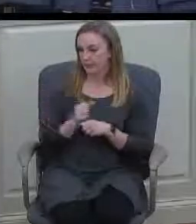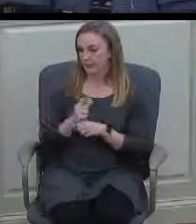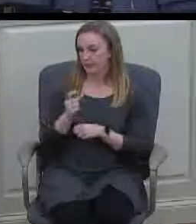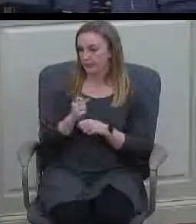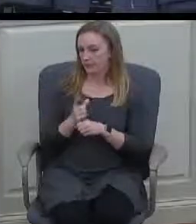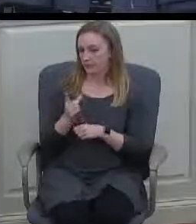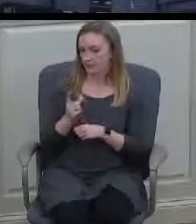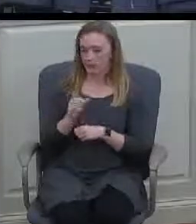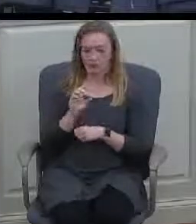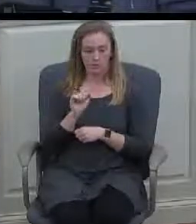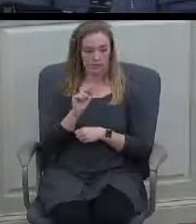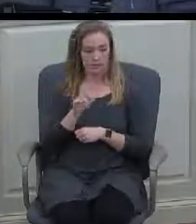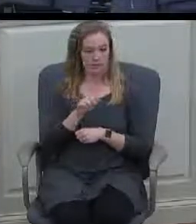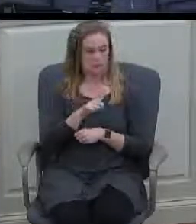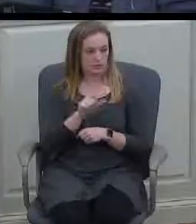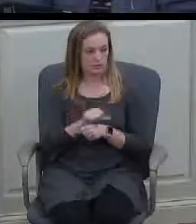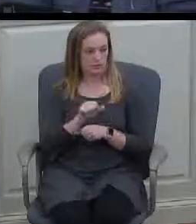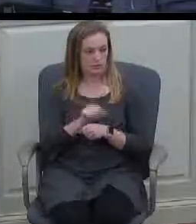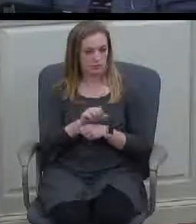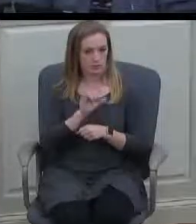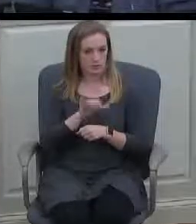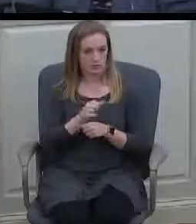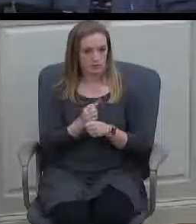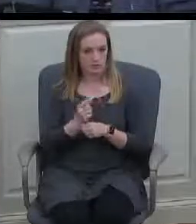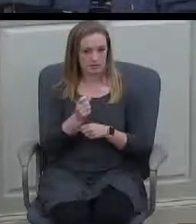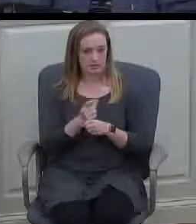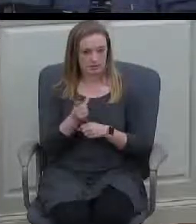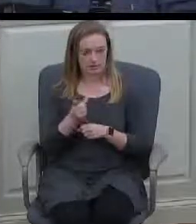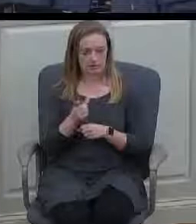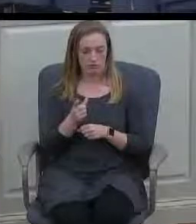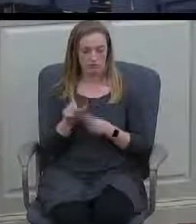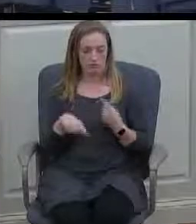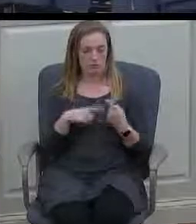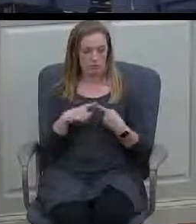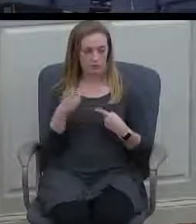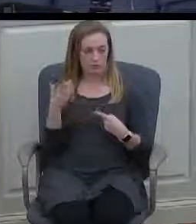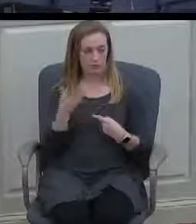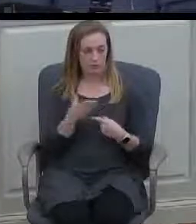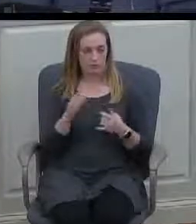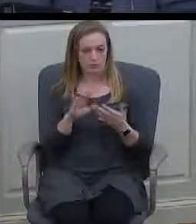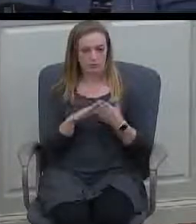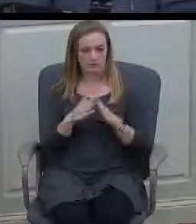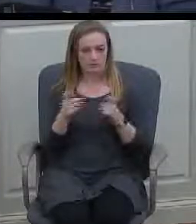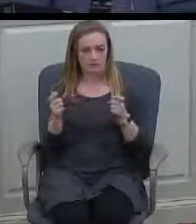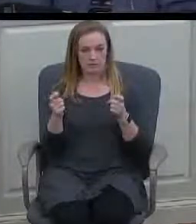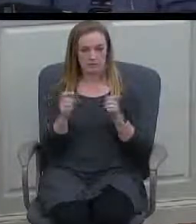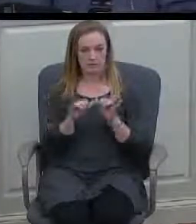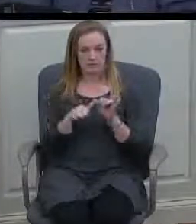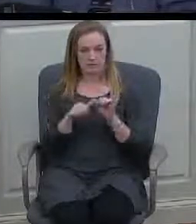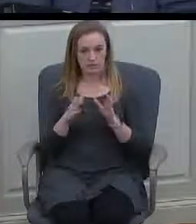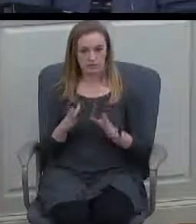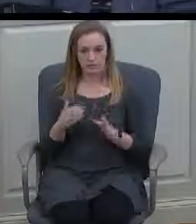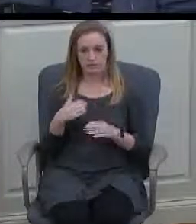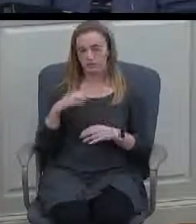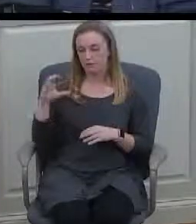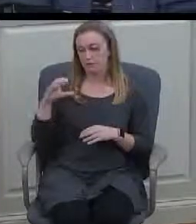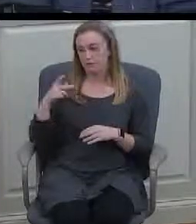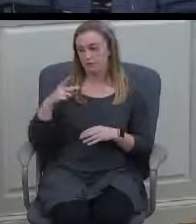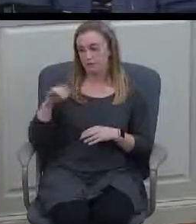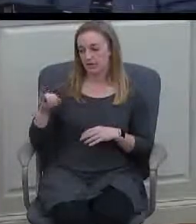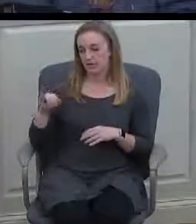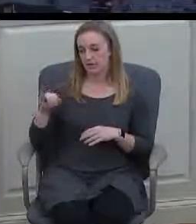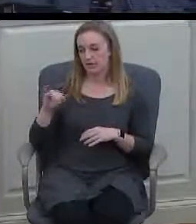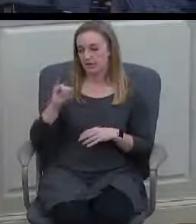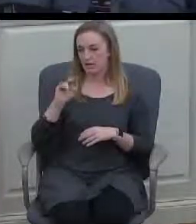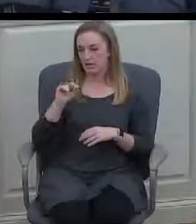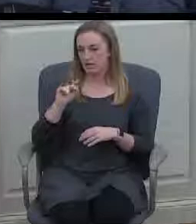that Earl, you worked on each year as city engineer prior. So there's a CPI index. If you go to the U.S. Bureau of Labor,